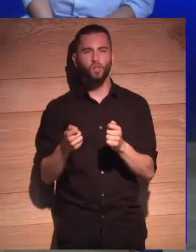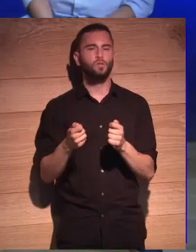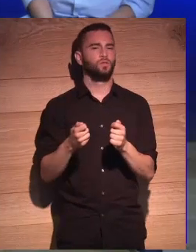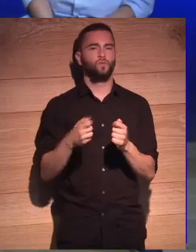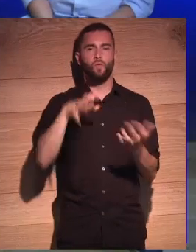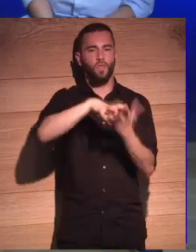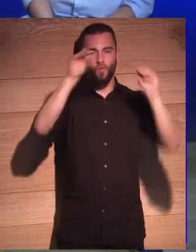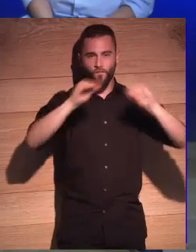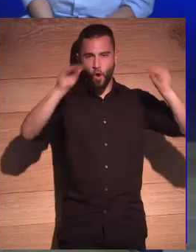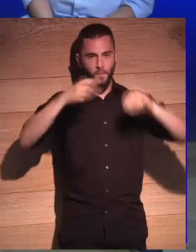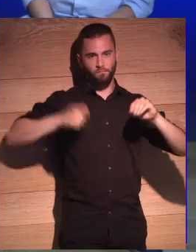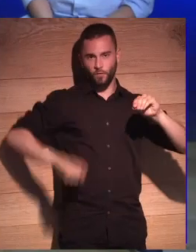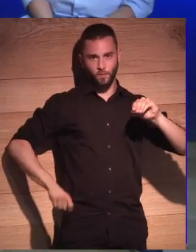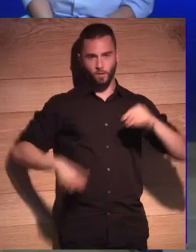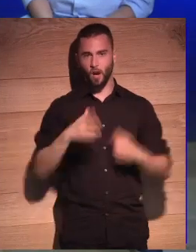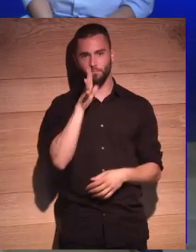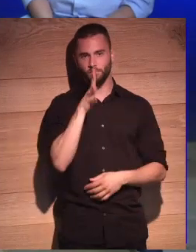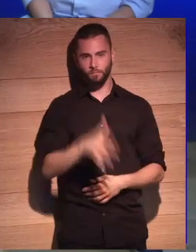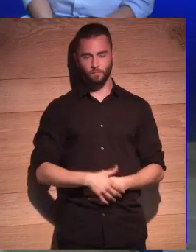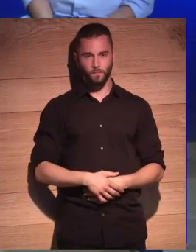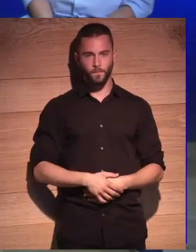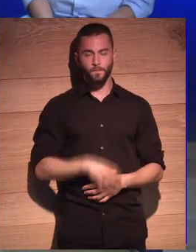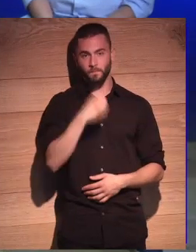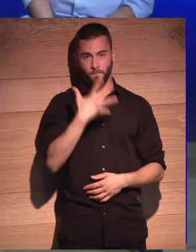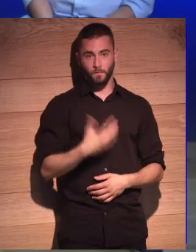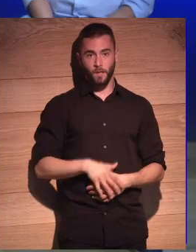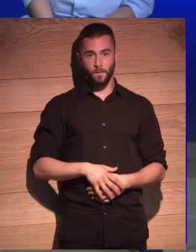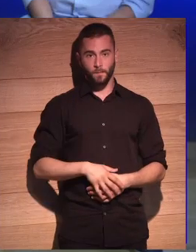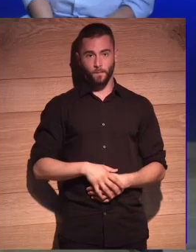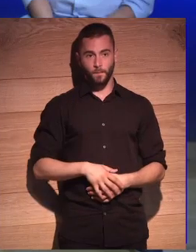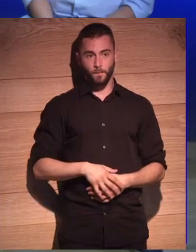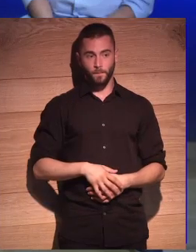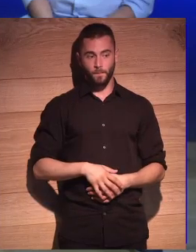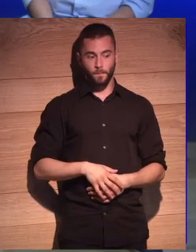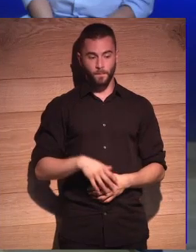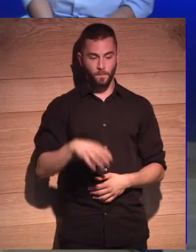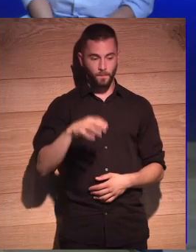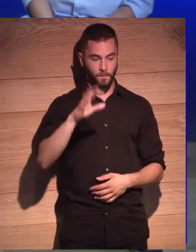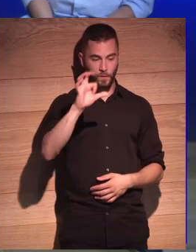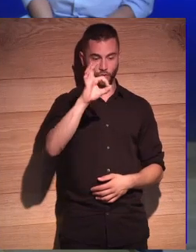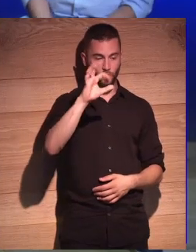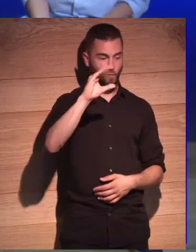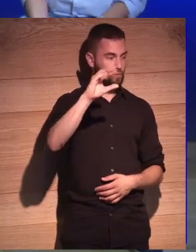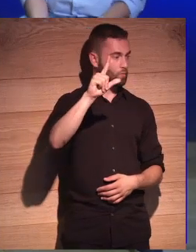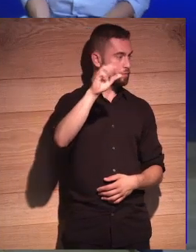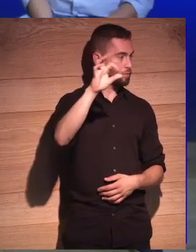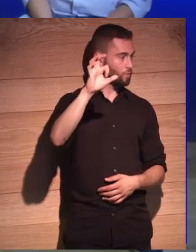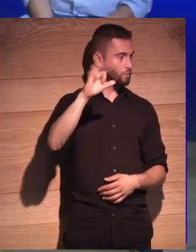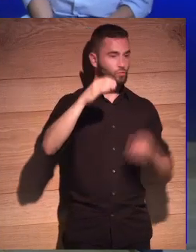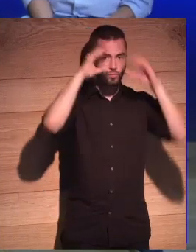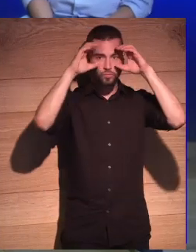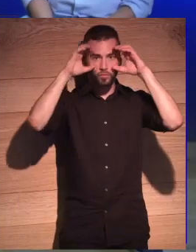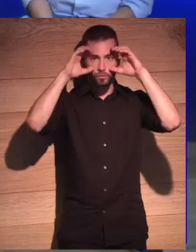mathematics, they have video games. It's a very complex and impressive center.